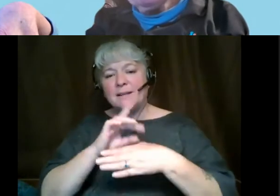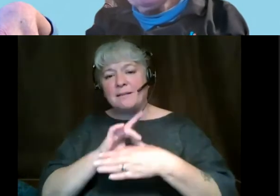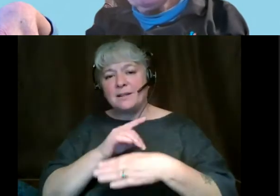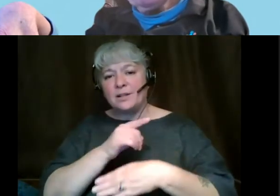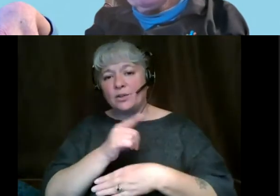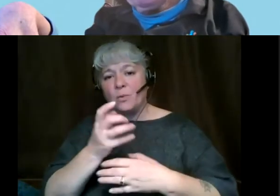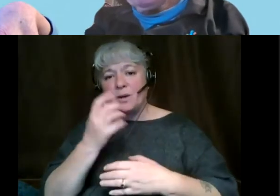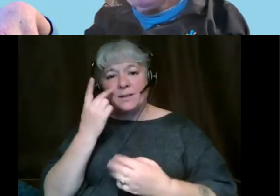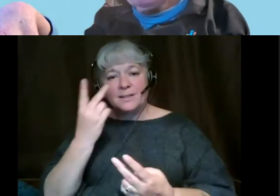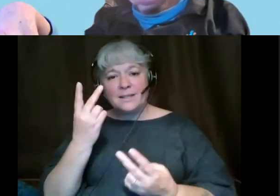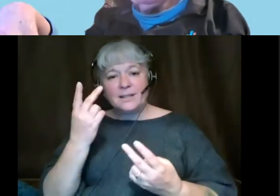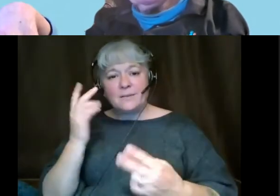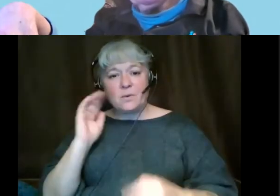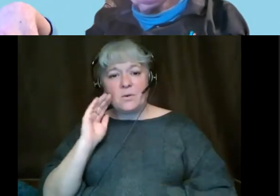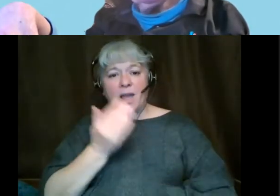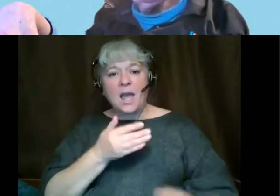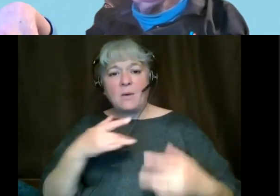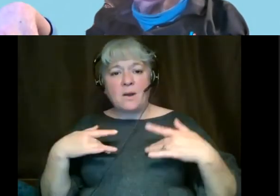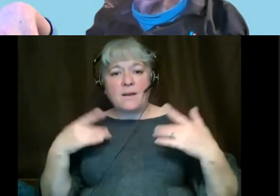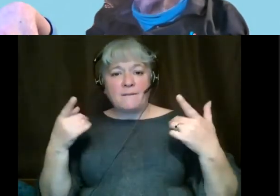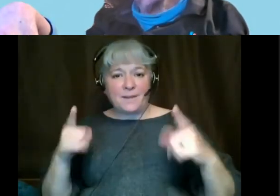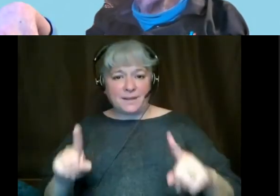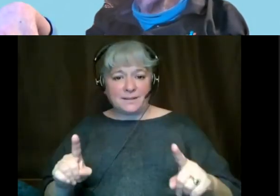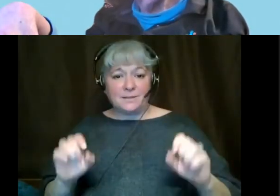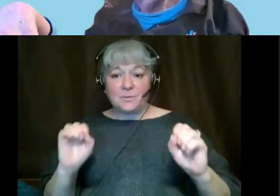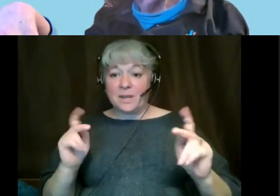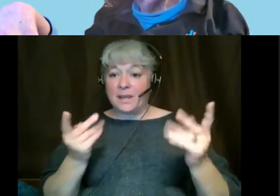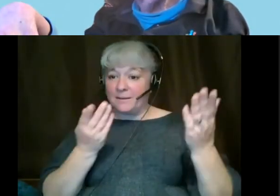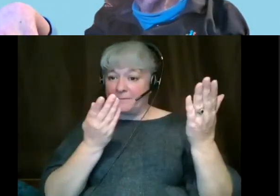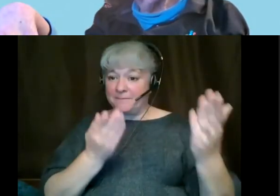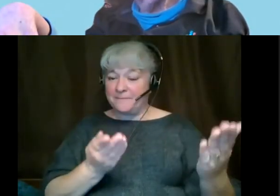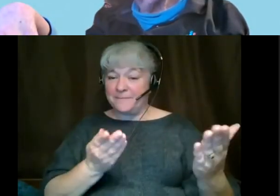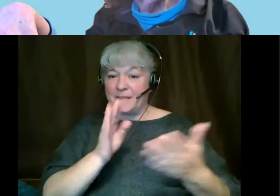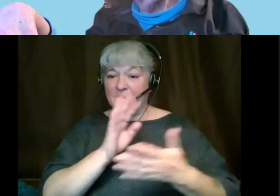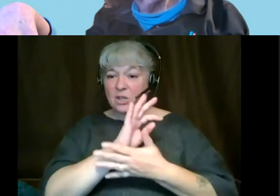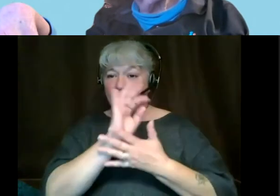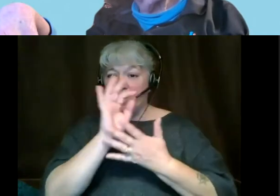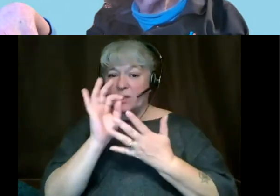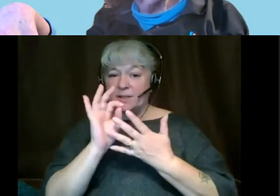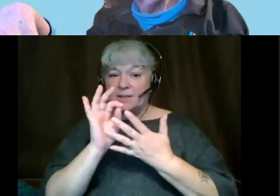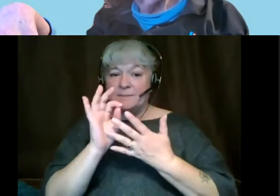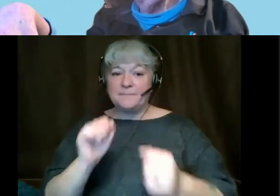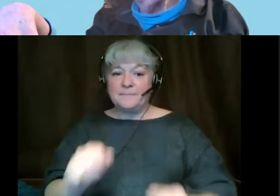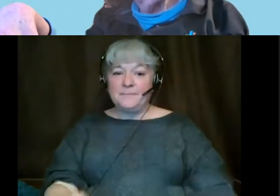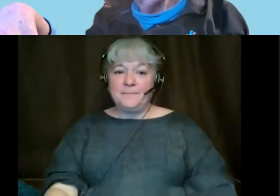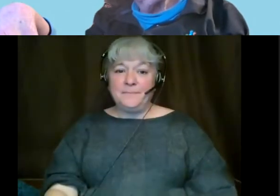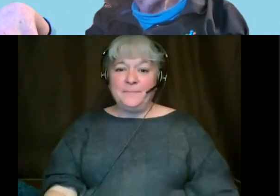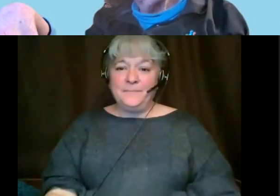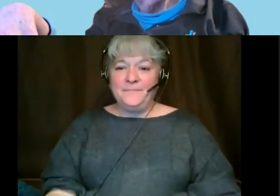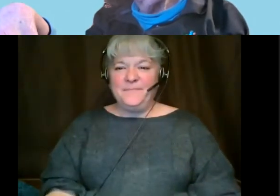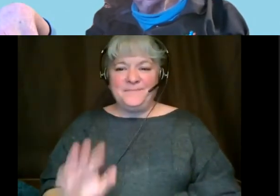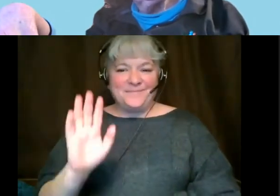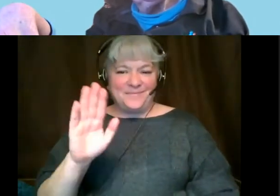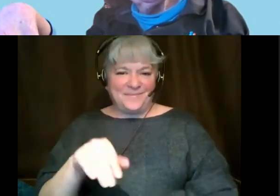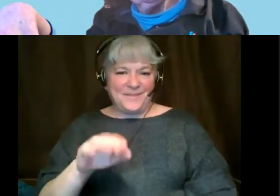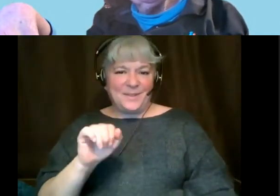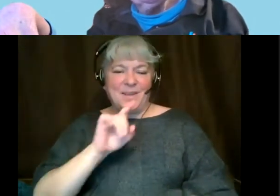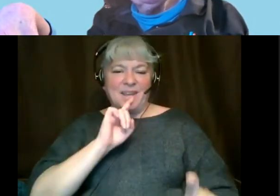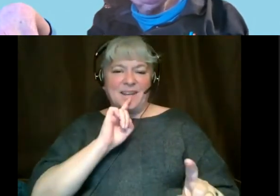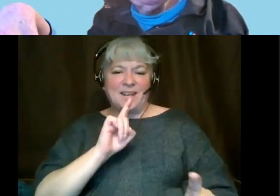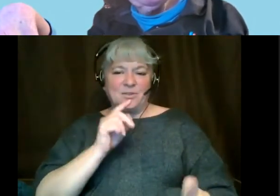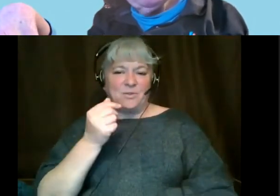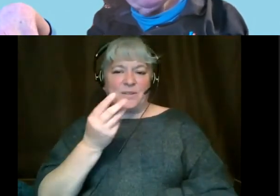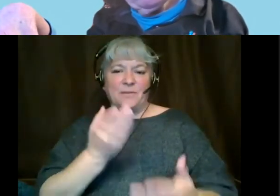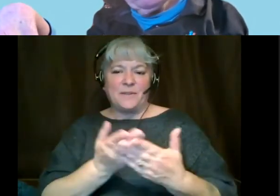in our events. Okay. So the choices we have out here were, and you know, you can answer multiple